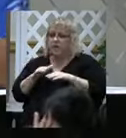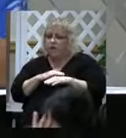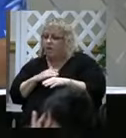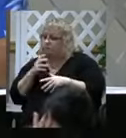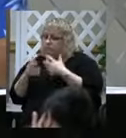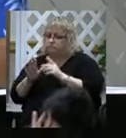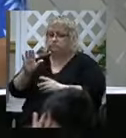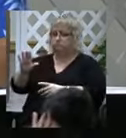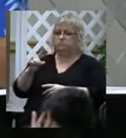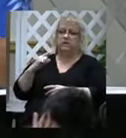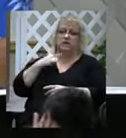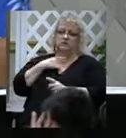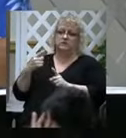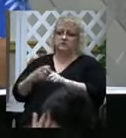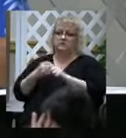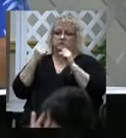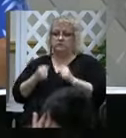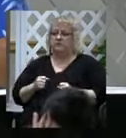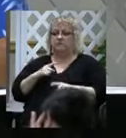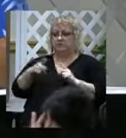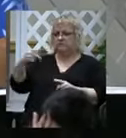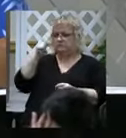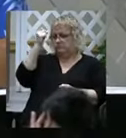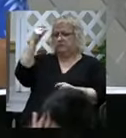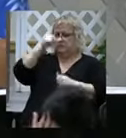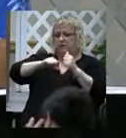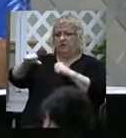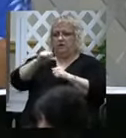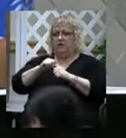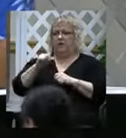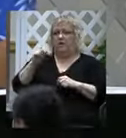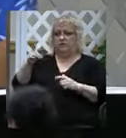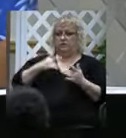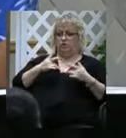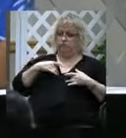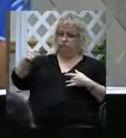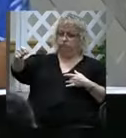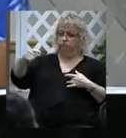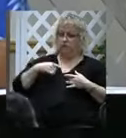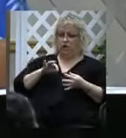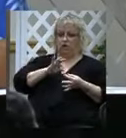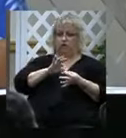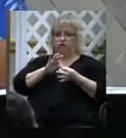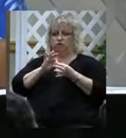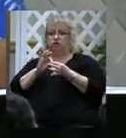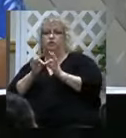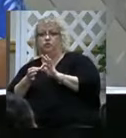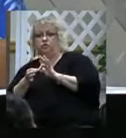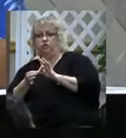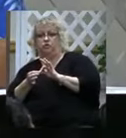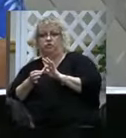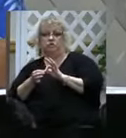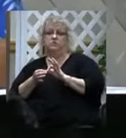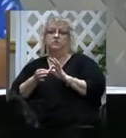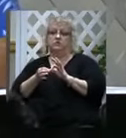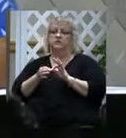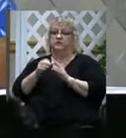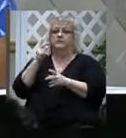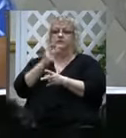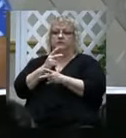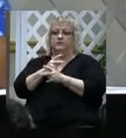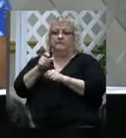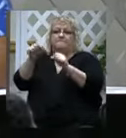case may be, but we'll understand each other. But when we have concerns about the interpretation side of things, we have to take note that